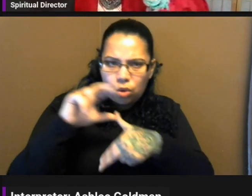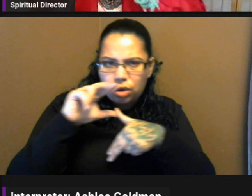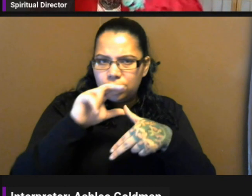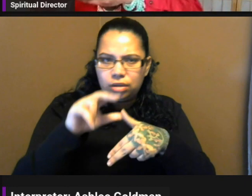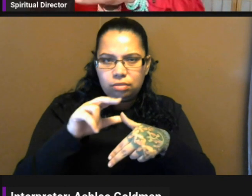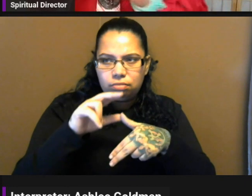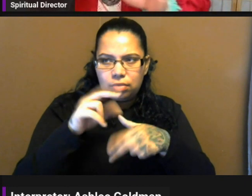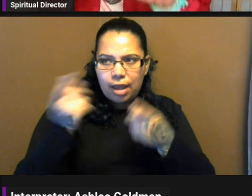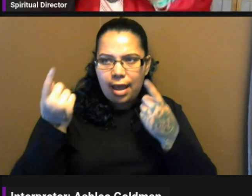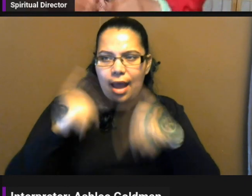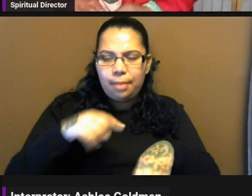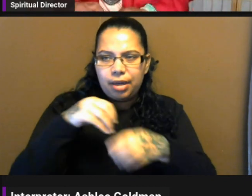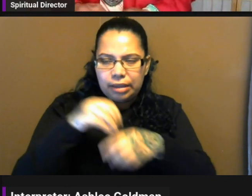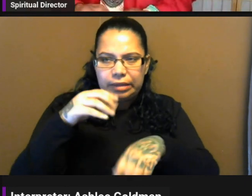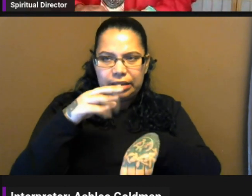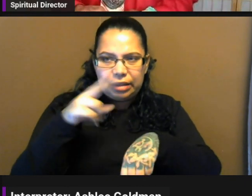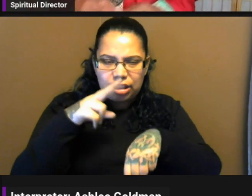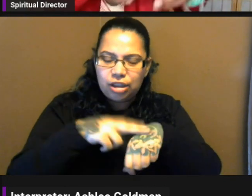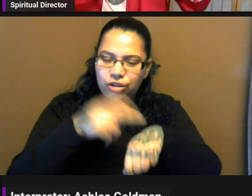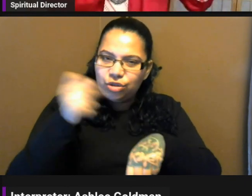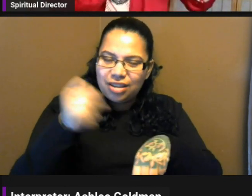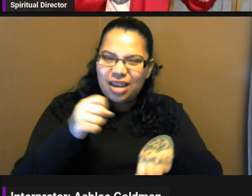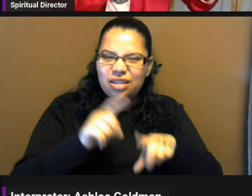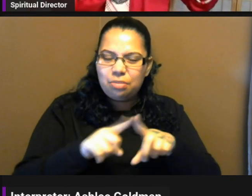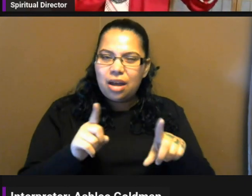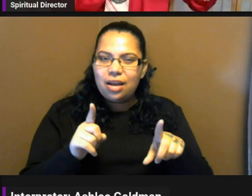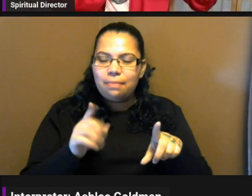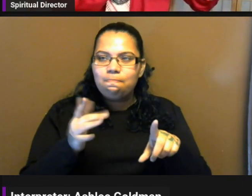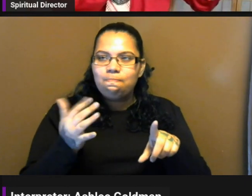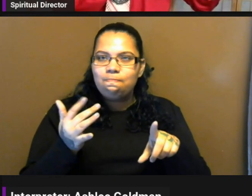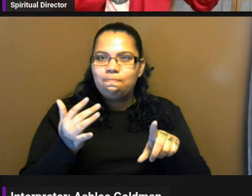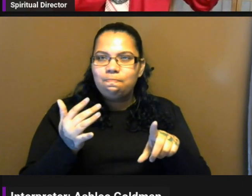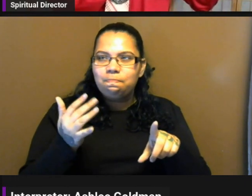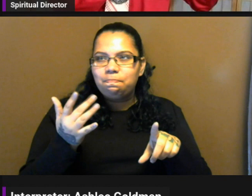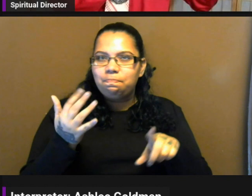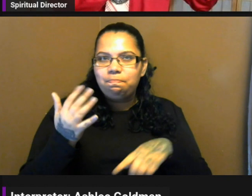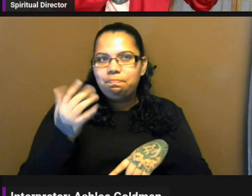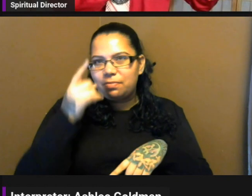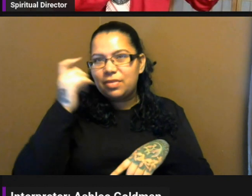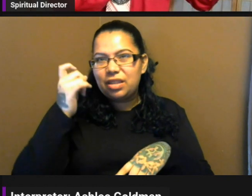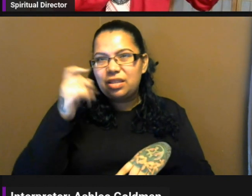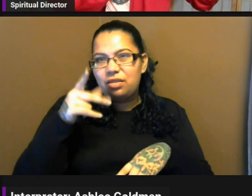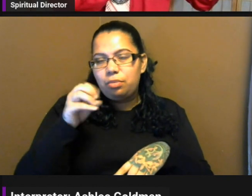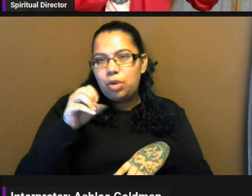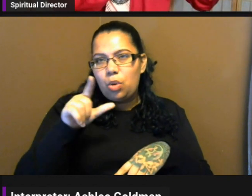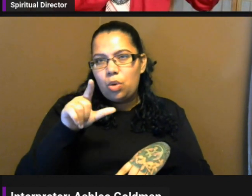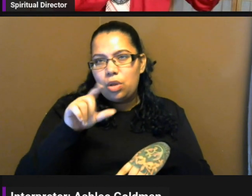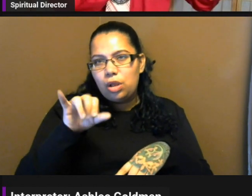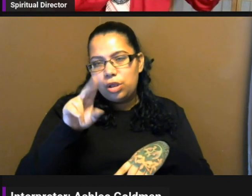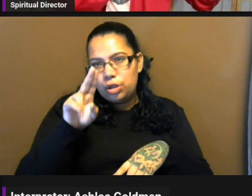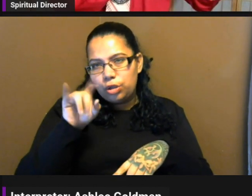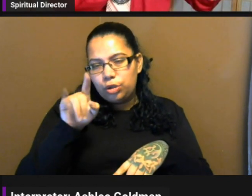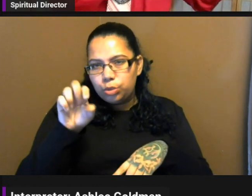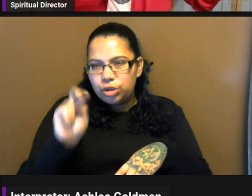Hurricanes are a part of nature, yes. And yet, because of the amount of pollution,